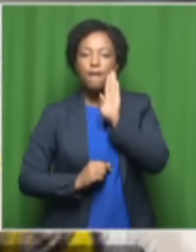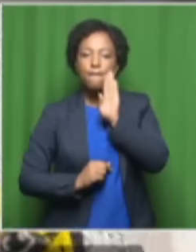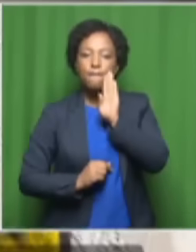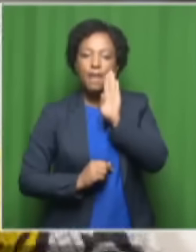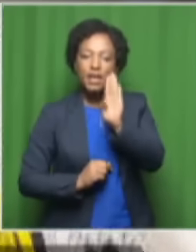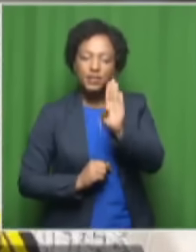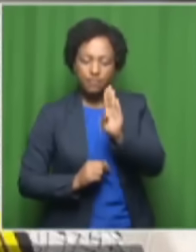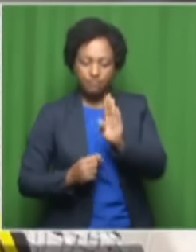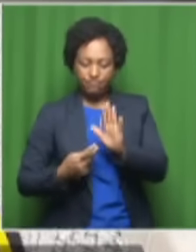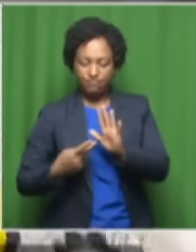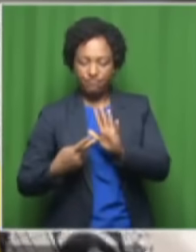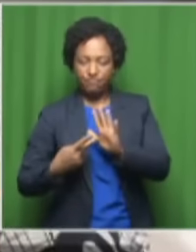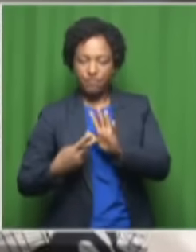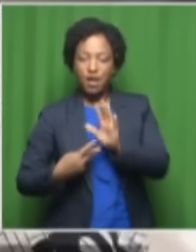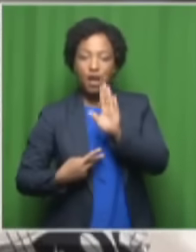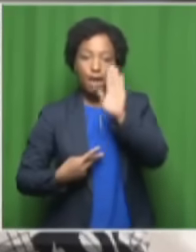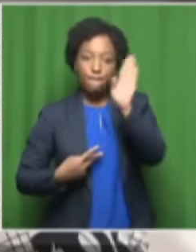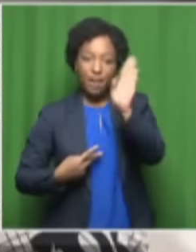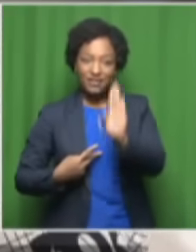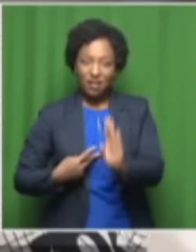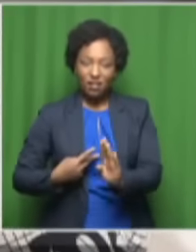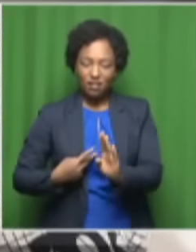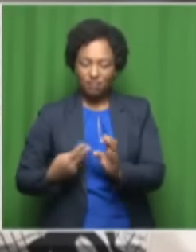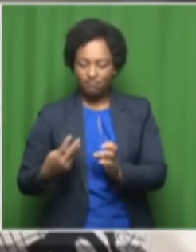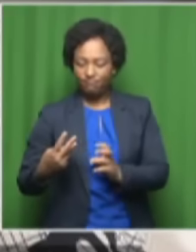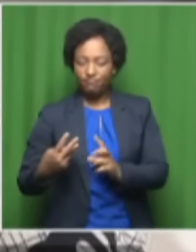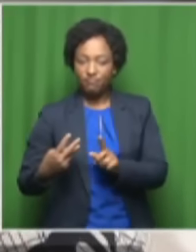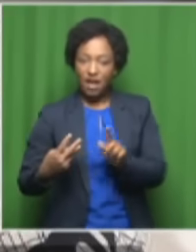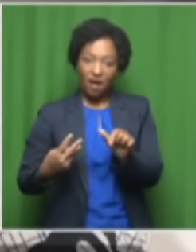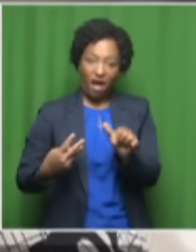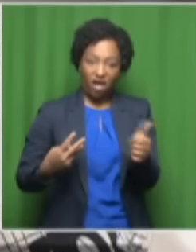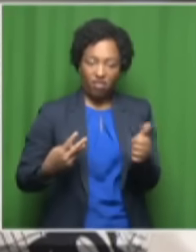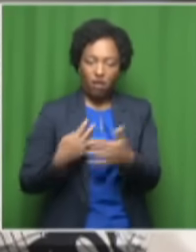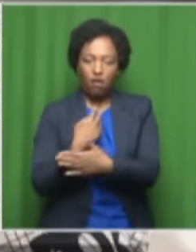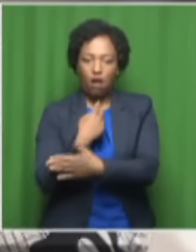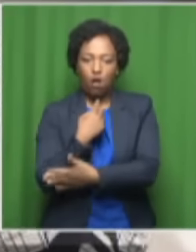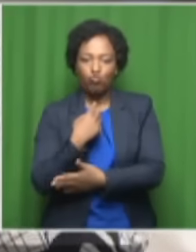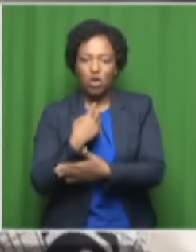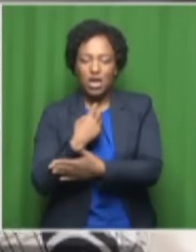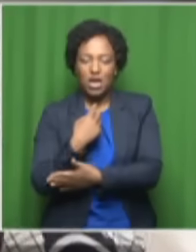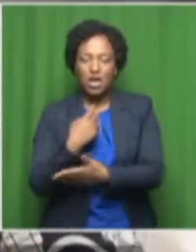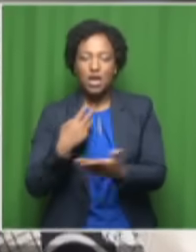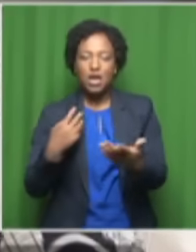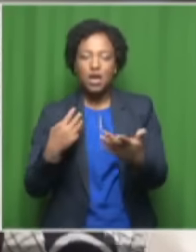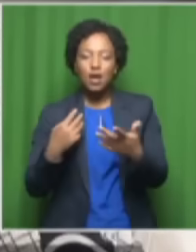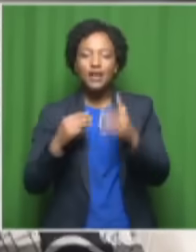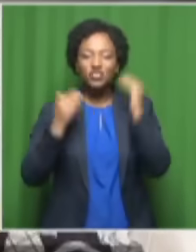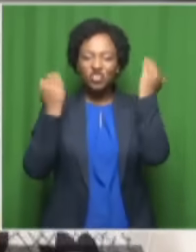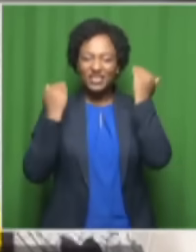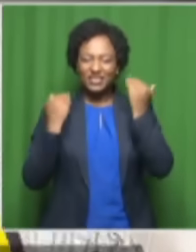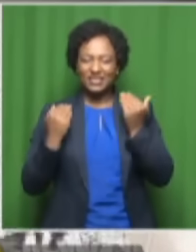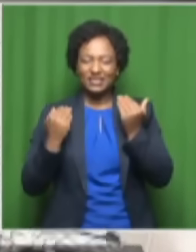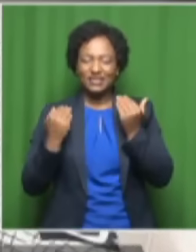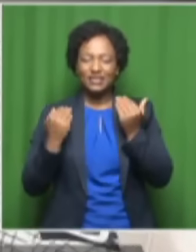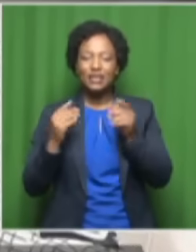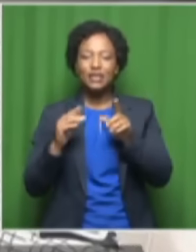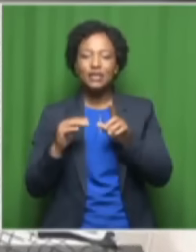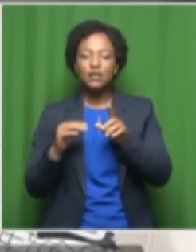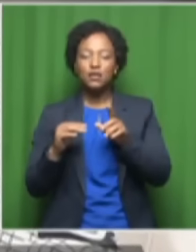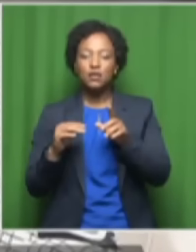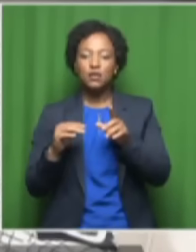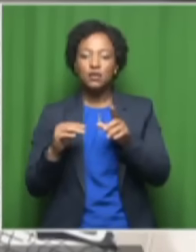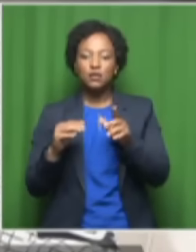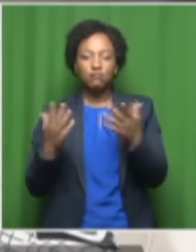of Brazil and others that will really hone in on the legal merits of the argument.